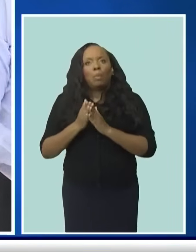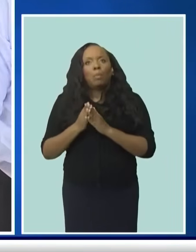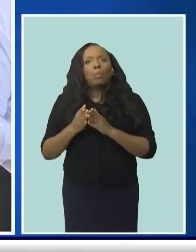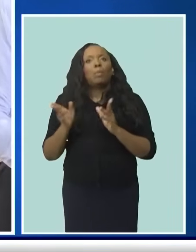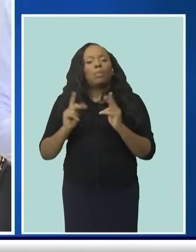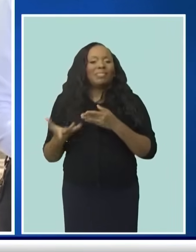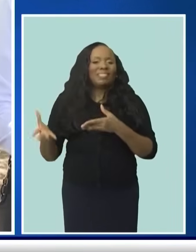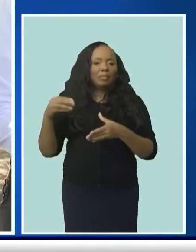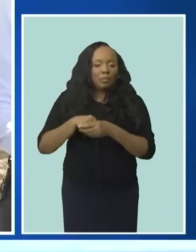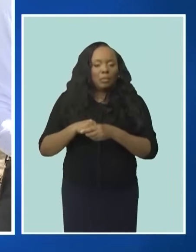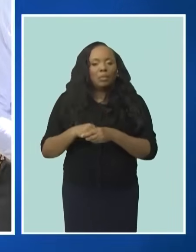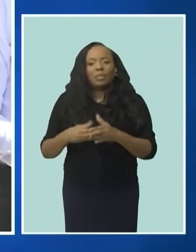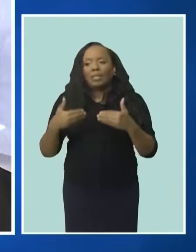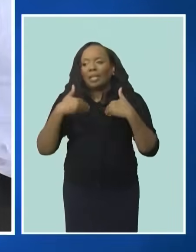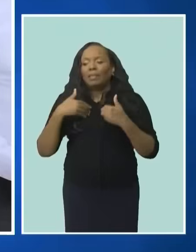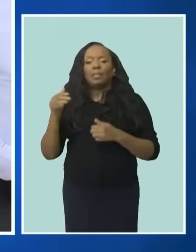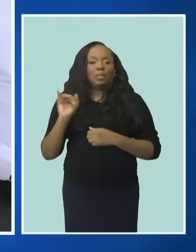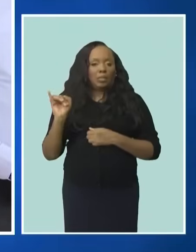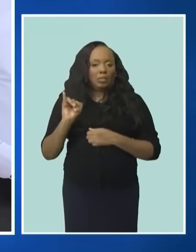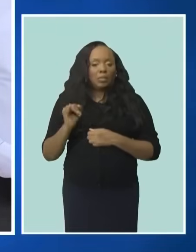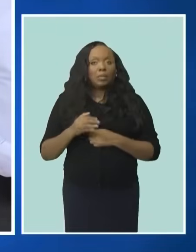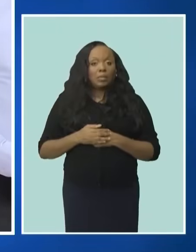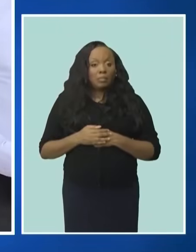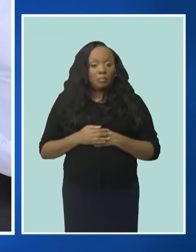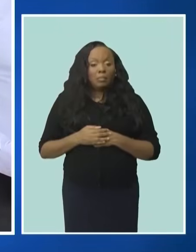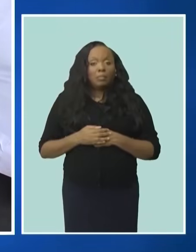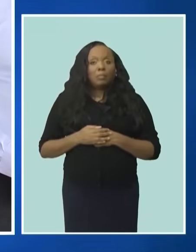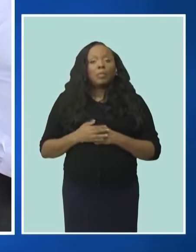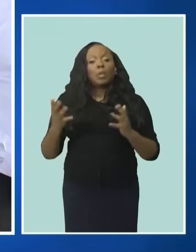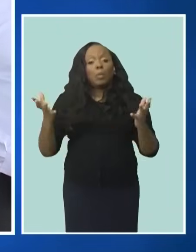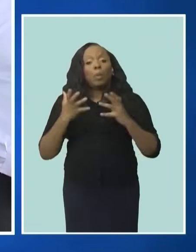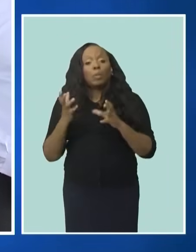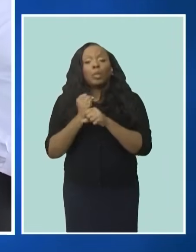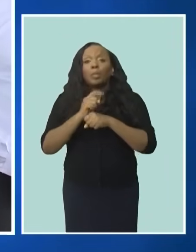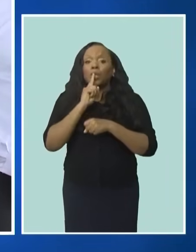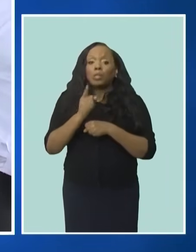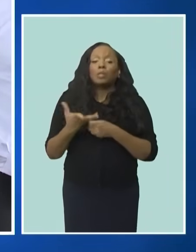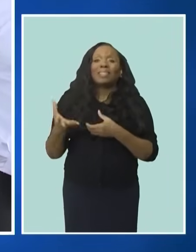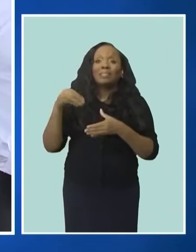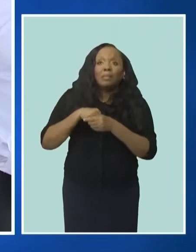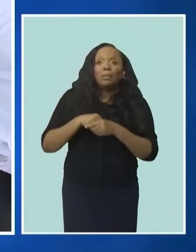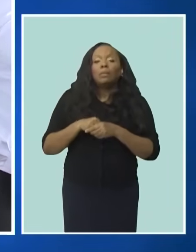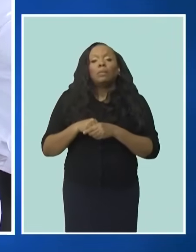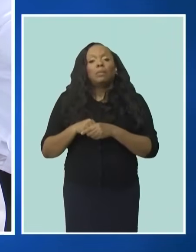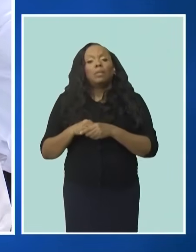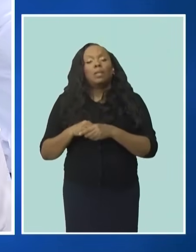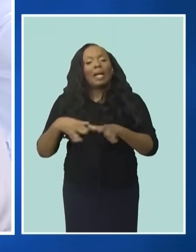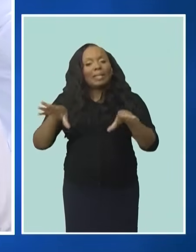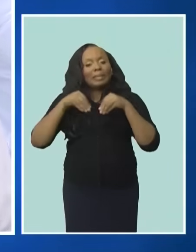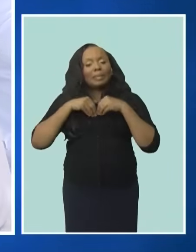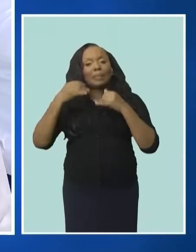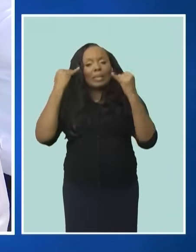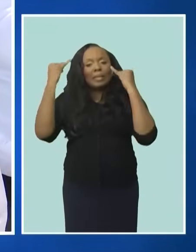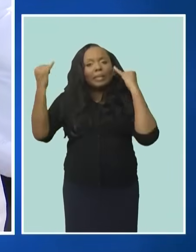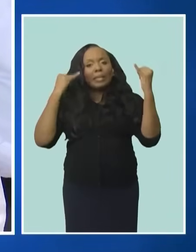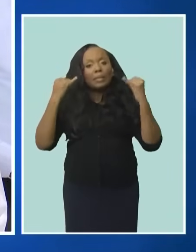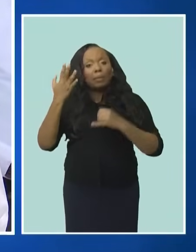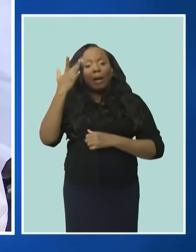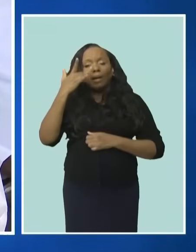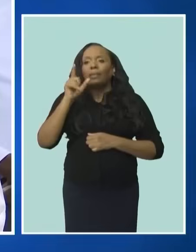on board by participating and by embracing the idea and the understanding